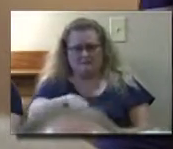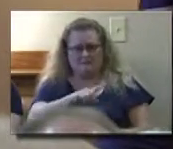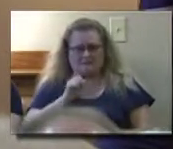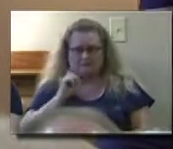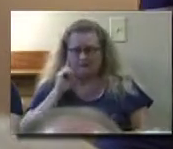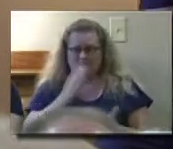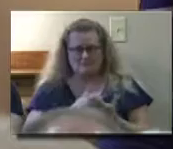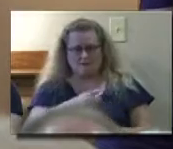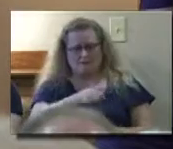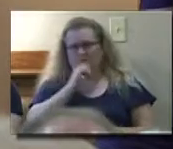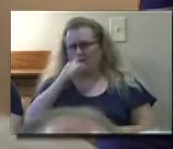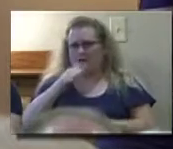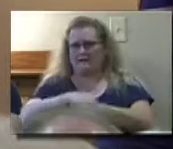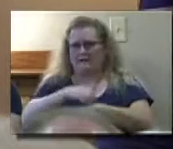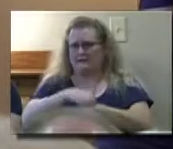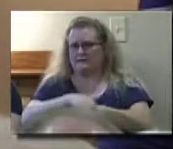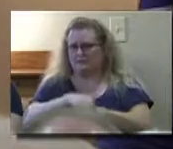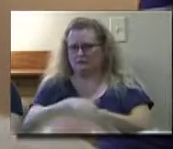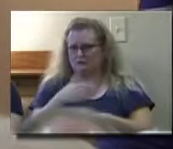of English.